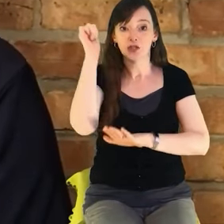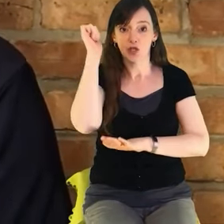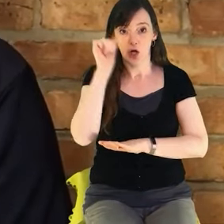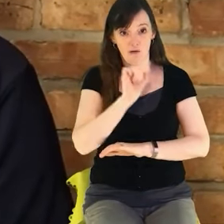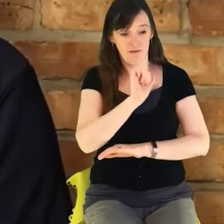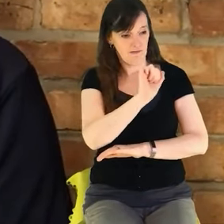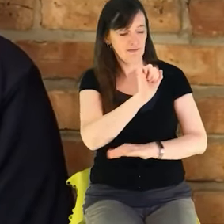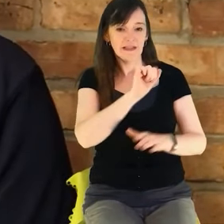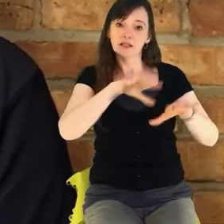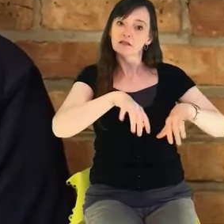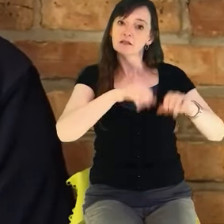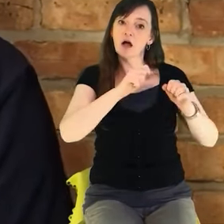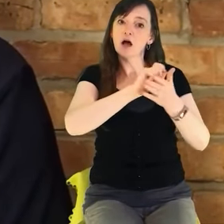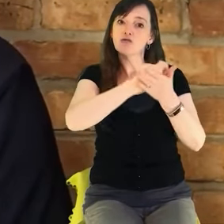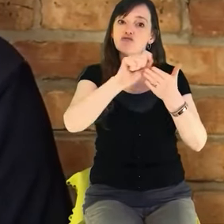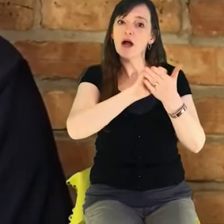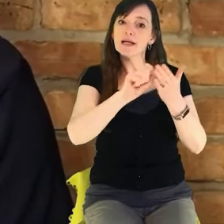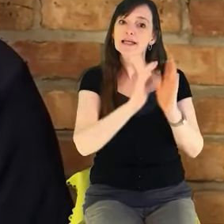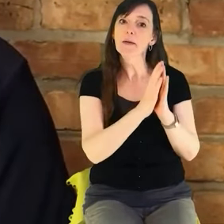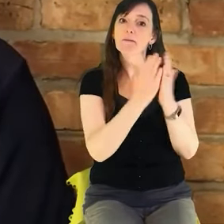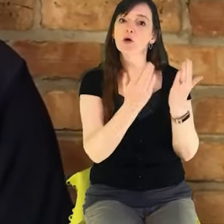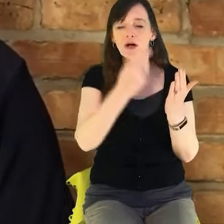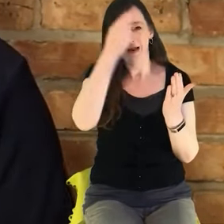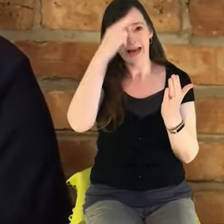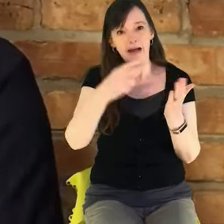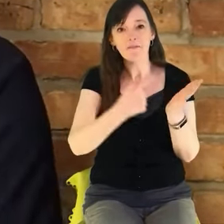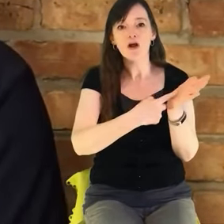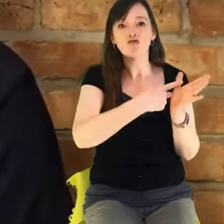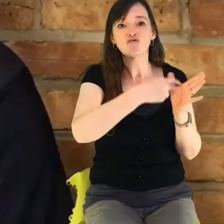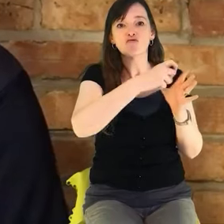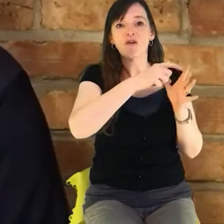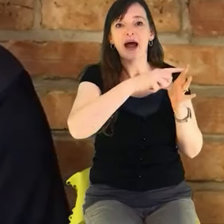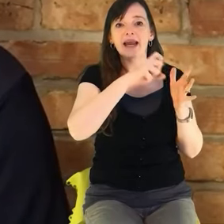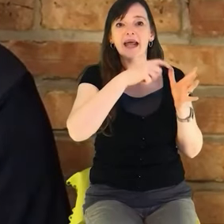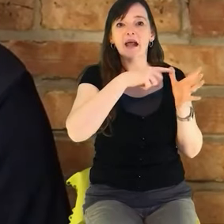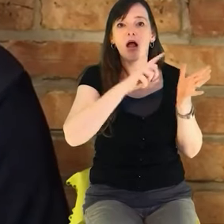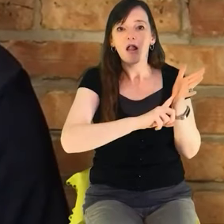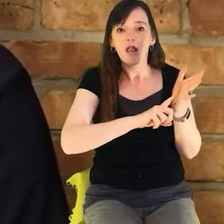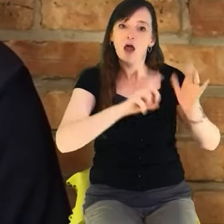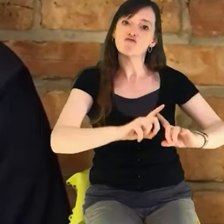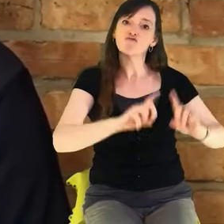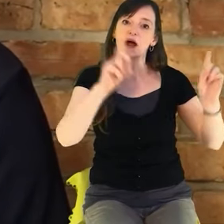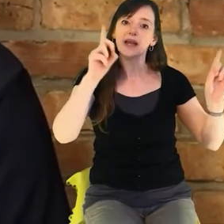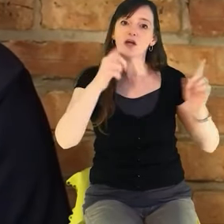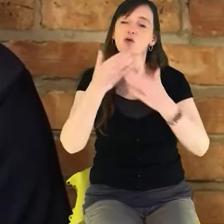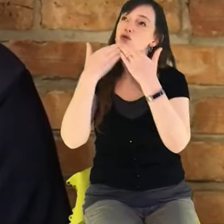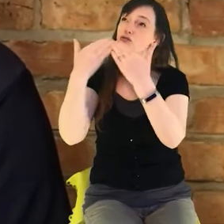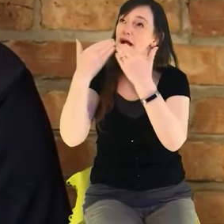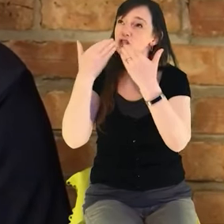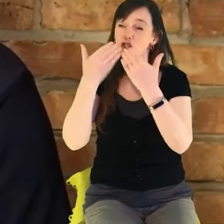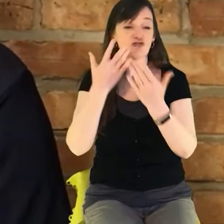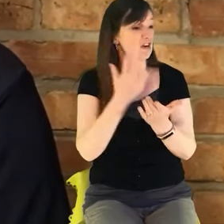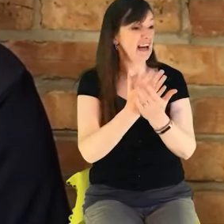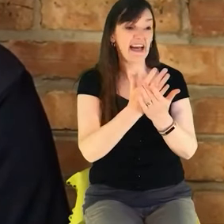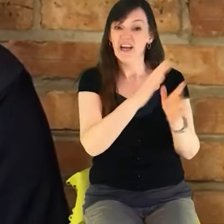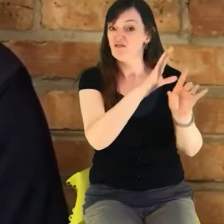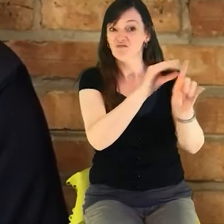book called Radical Gratitude, something close to his heart that, again, he modelled in the way he went about his